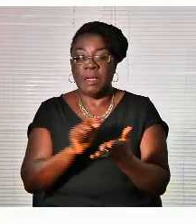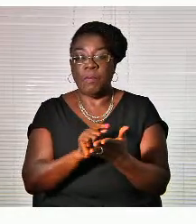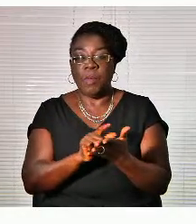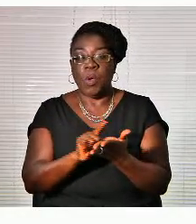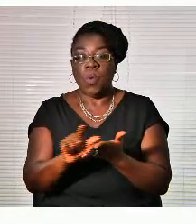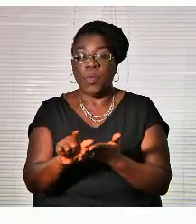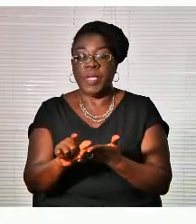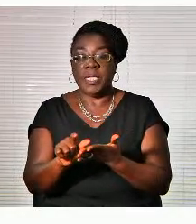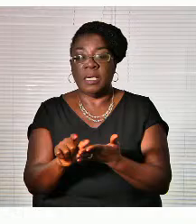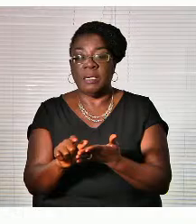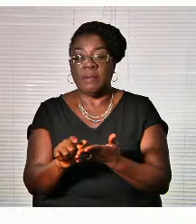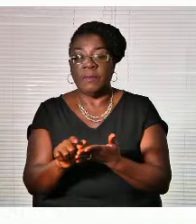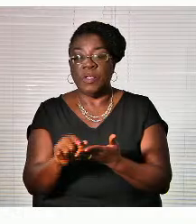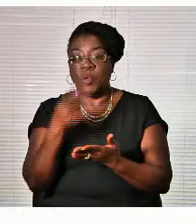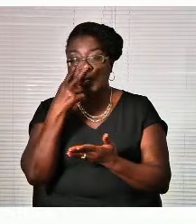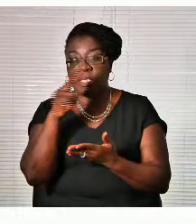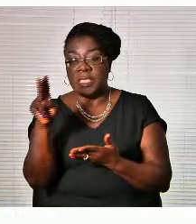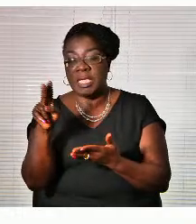that